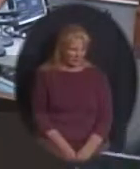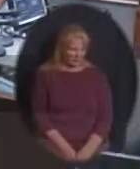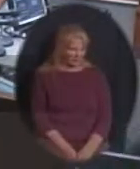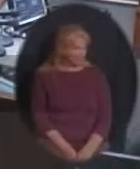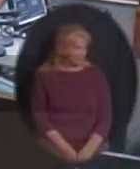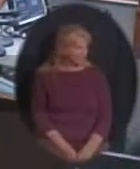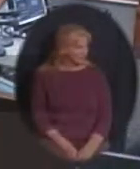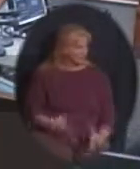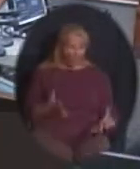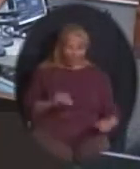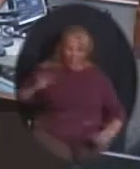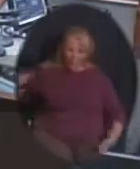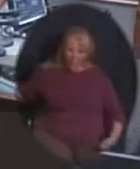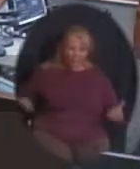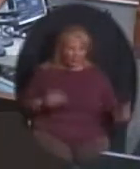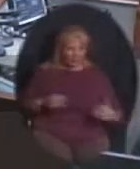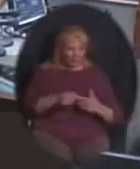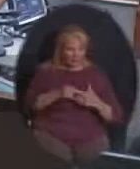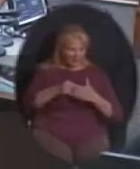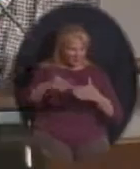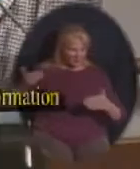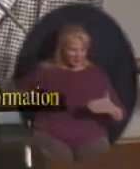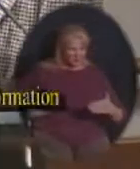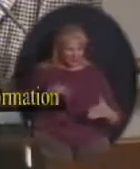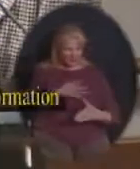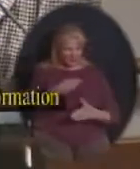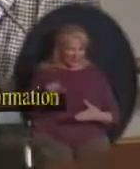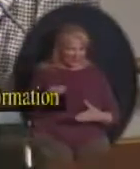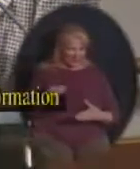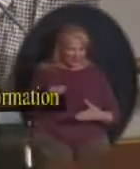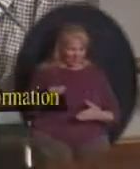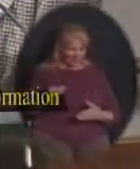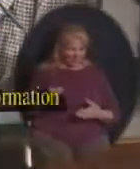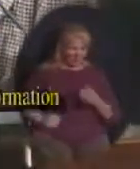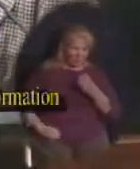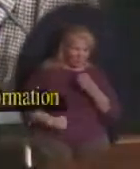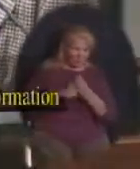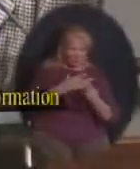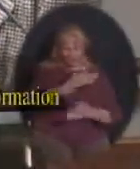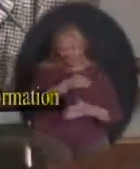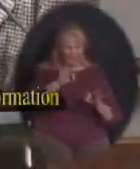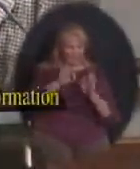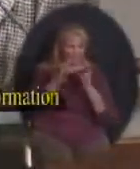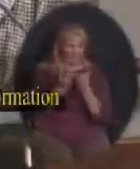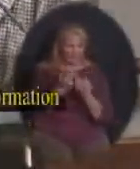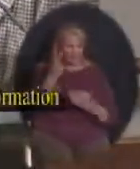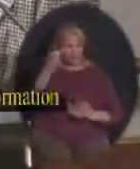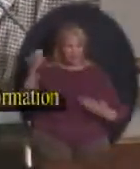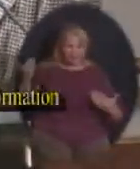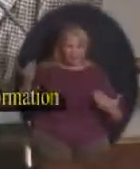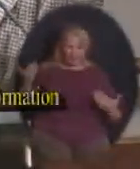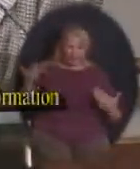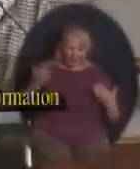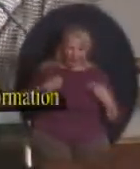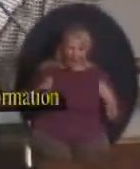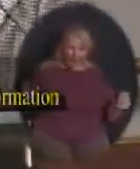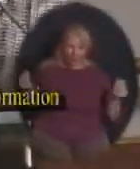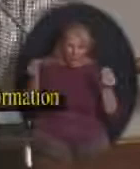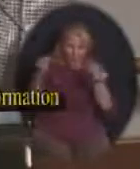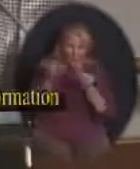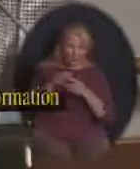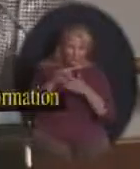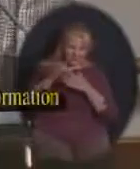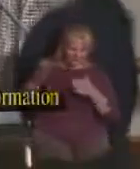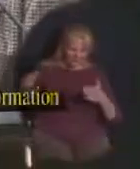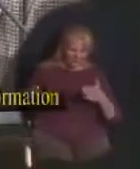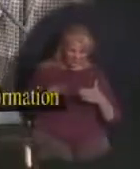Well, I would like to welcome our special guests and their fans and their families. And I think we have some more special guests that we're